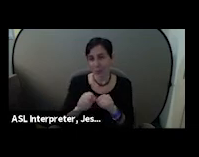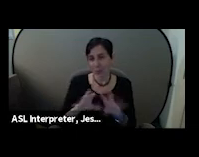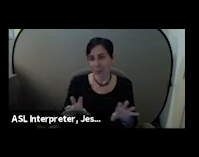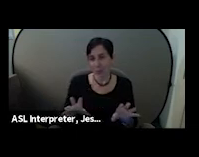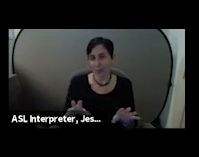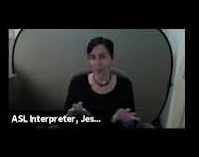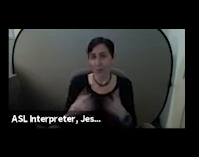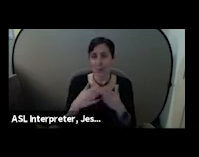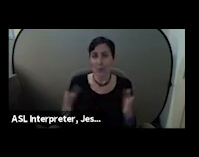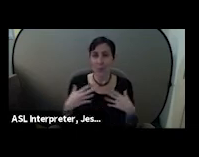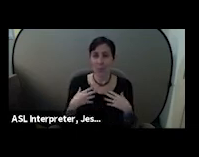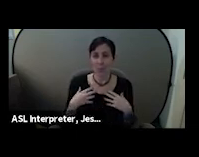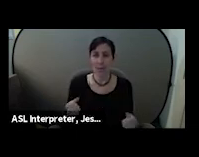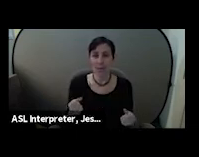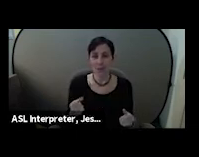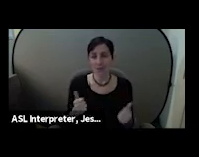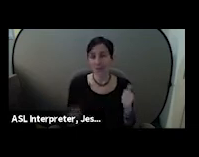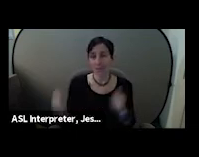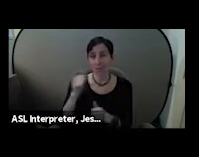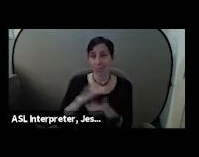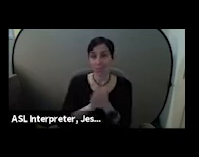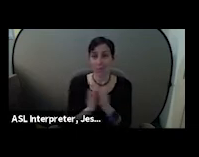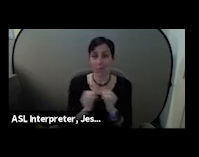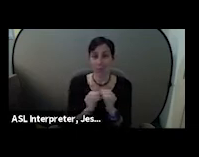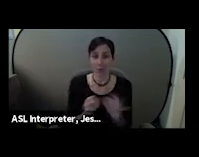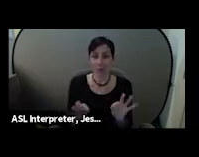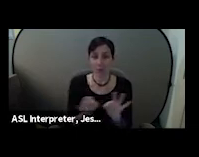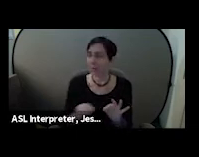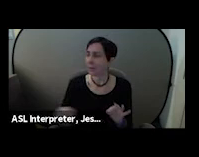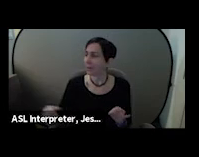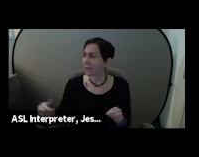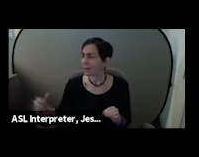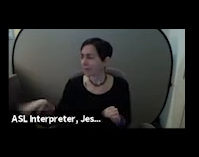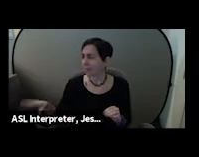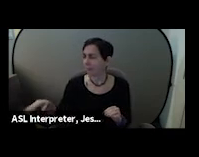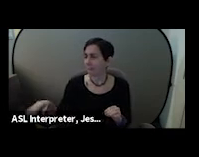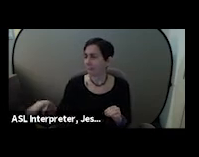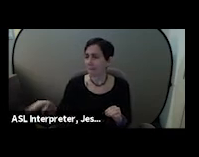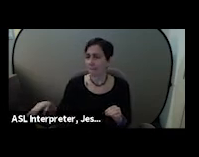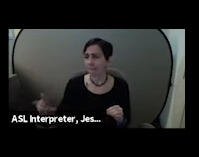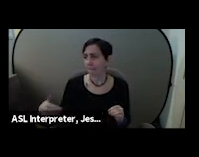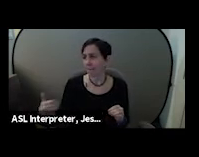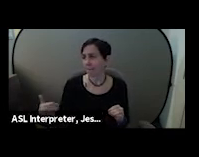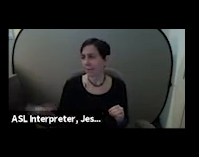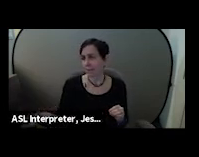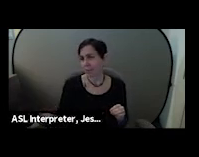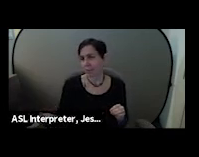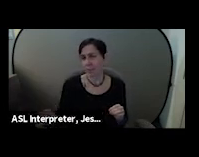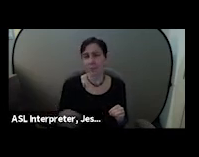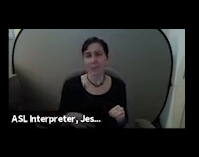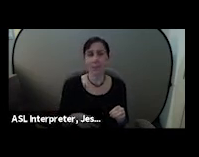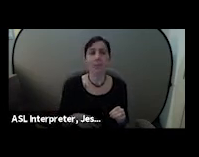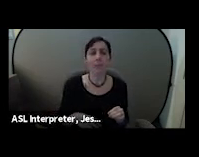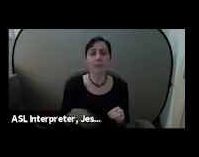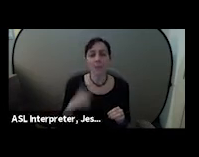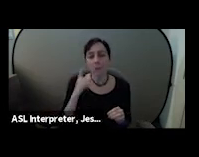health transcends halacha because of pikuach nefesh, life-saving, which